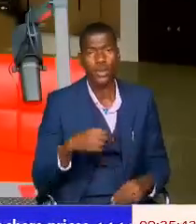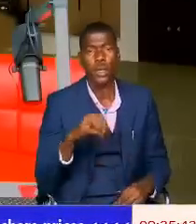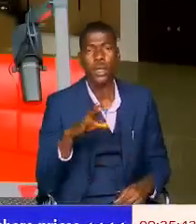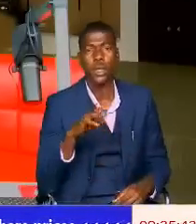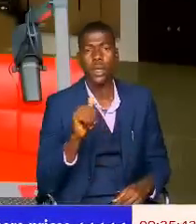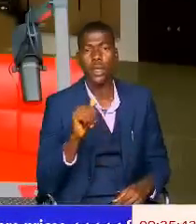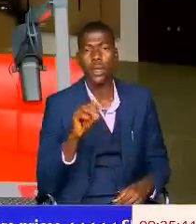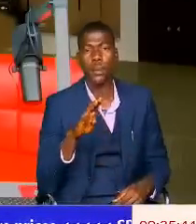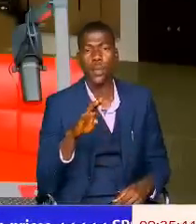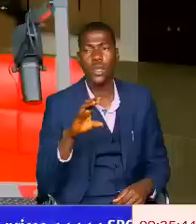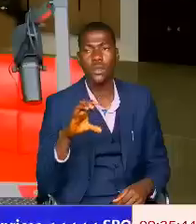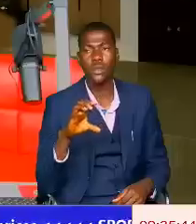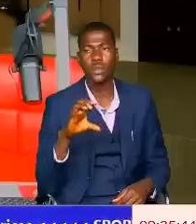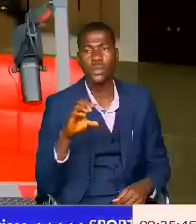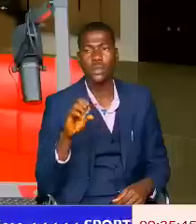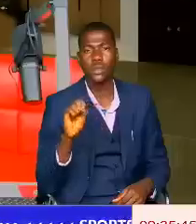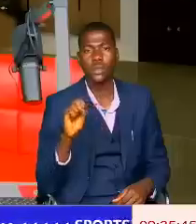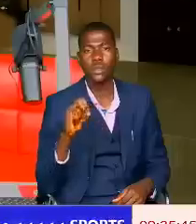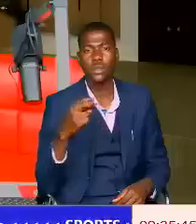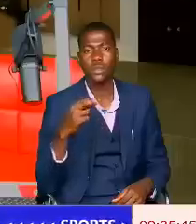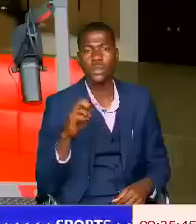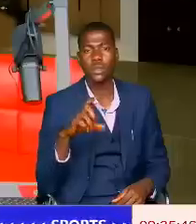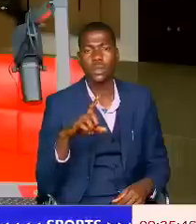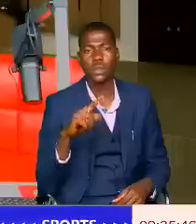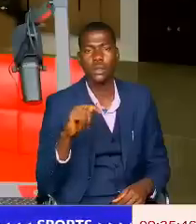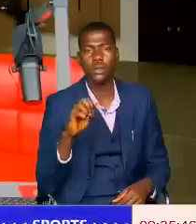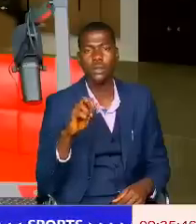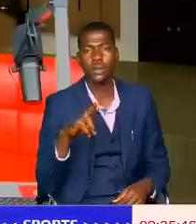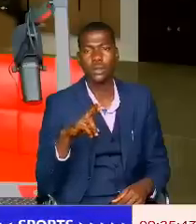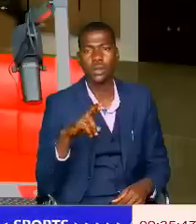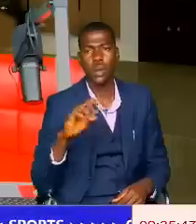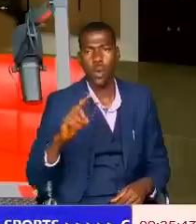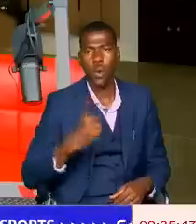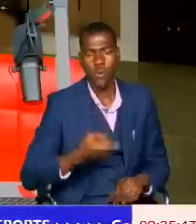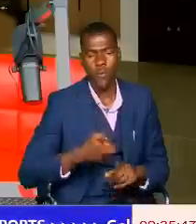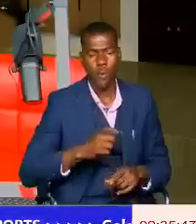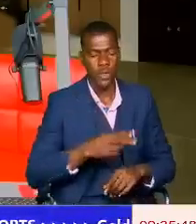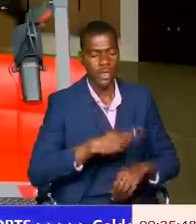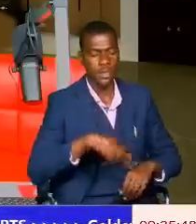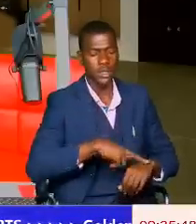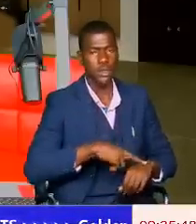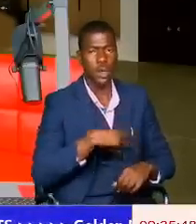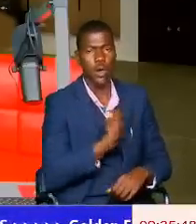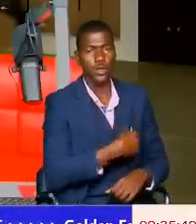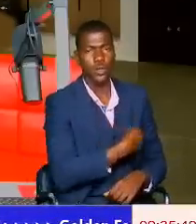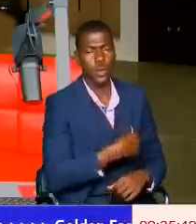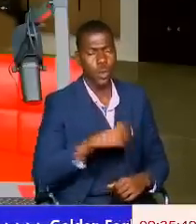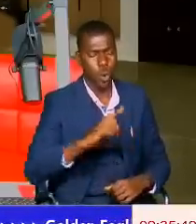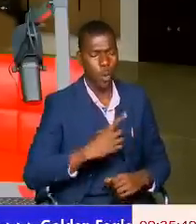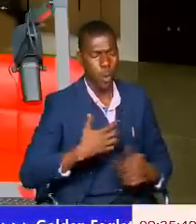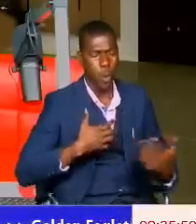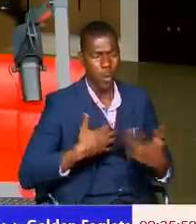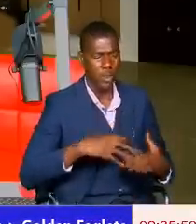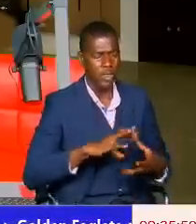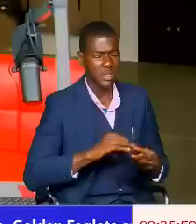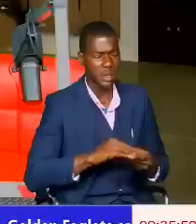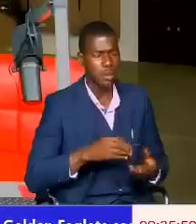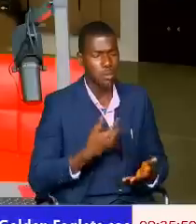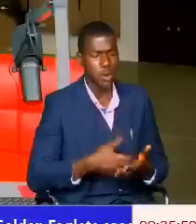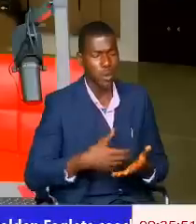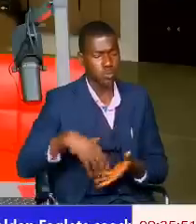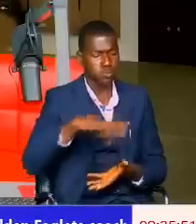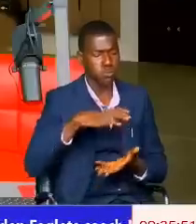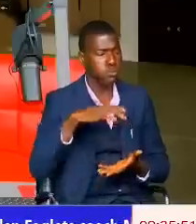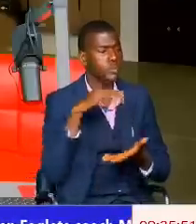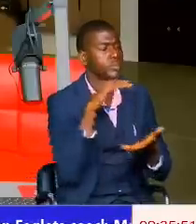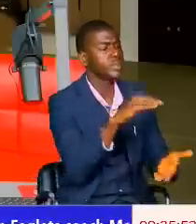where somebody carry complaint, come say, that doctor from National Hospital, where carry complaint, come talk, say, he carry money, give